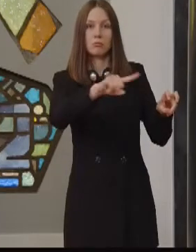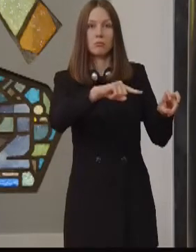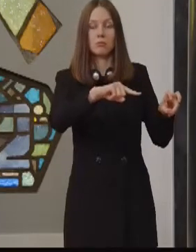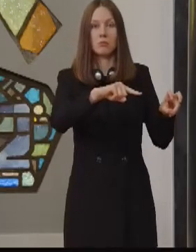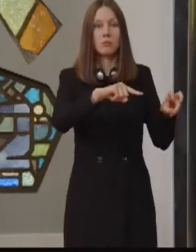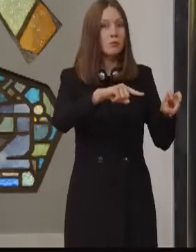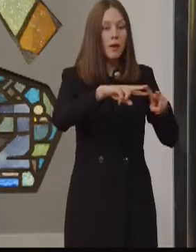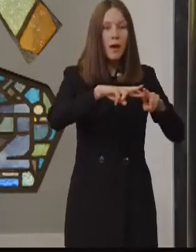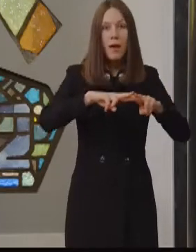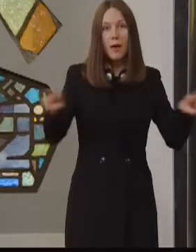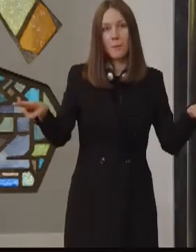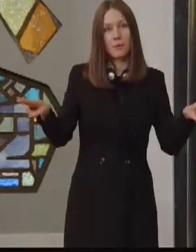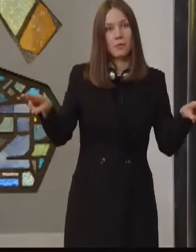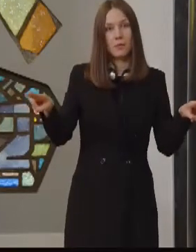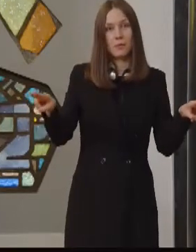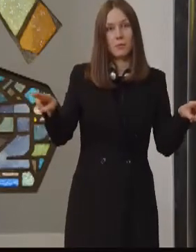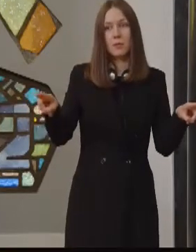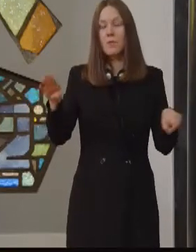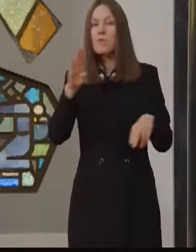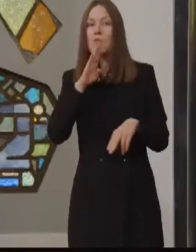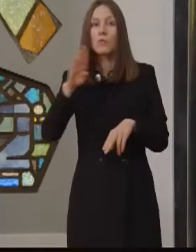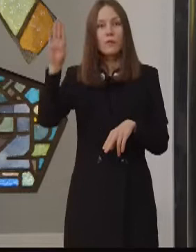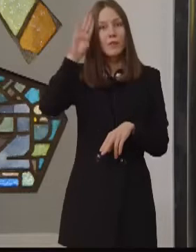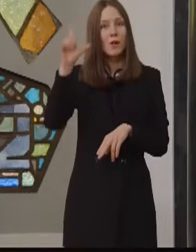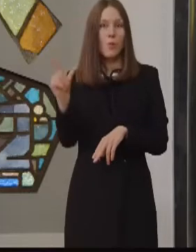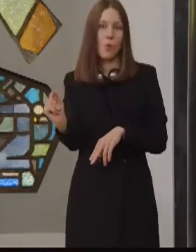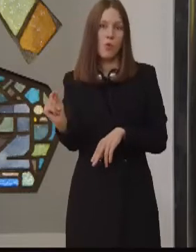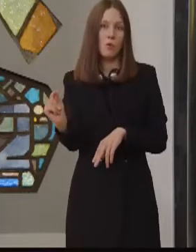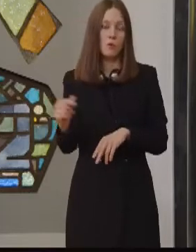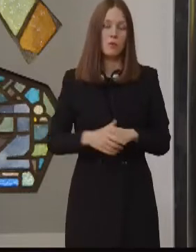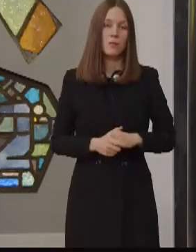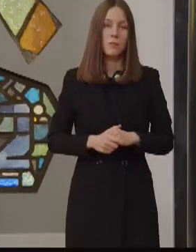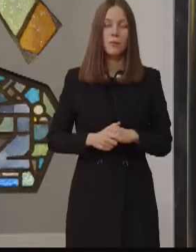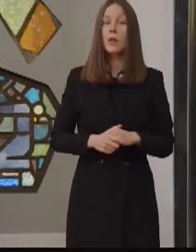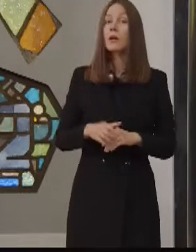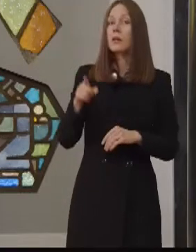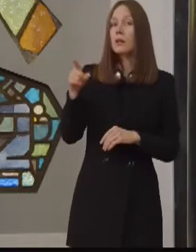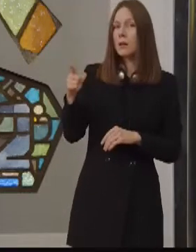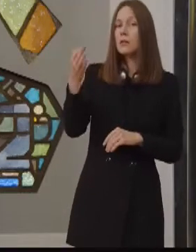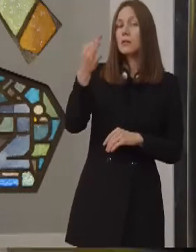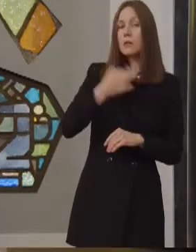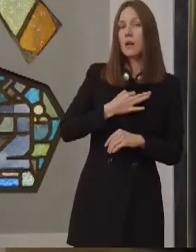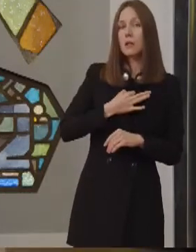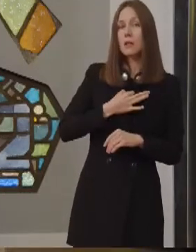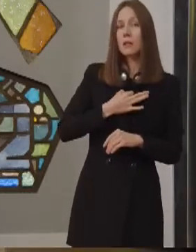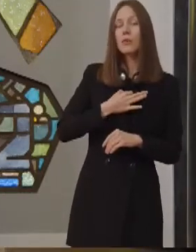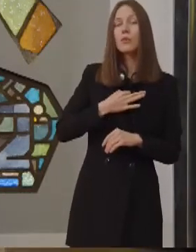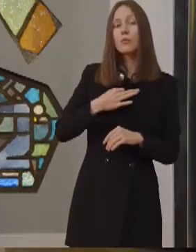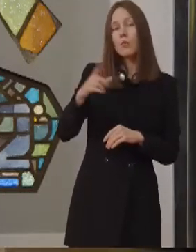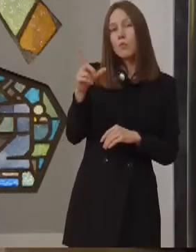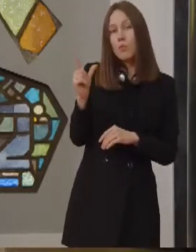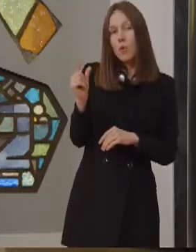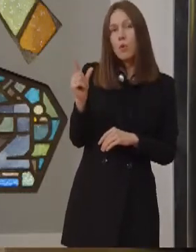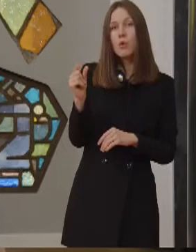that they are treated equally, just like the couples of opposite sex. You